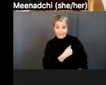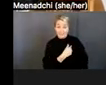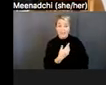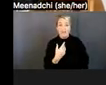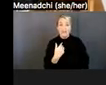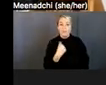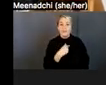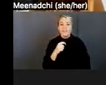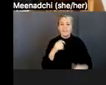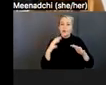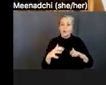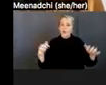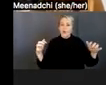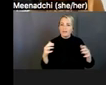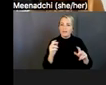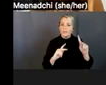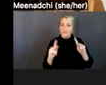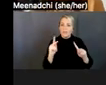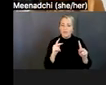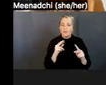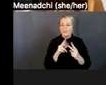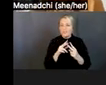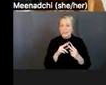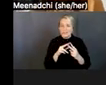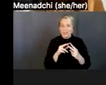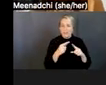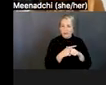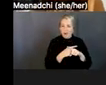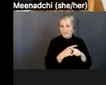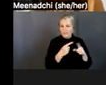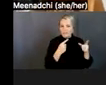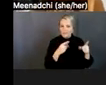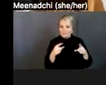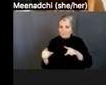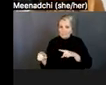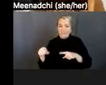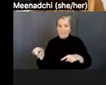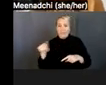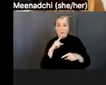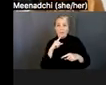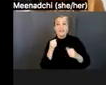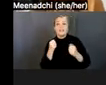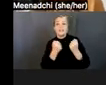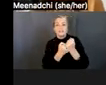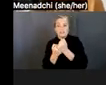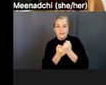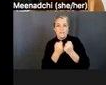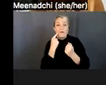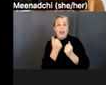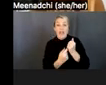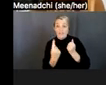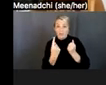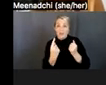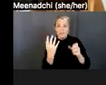need a crowd of people who, whichever way the conflict goes, is really rooting for everybody to come out a